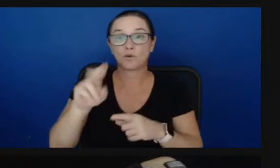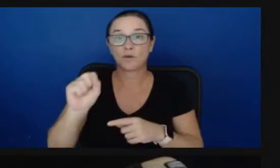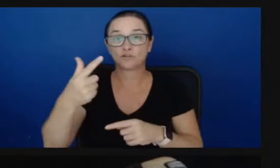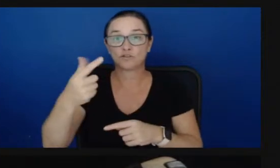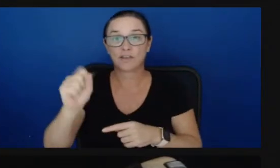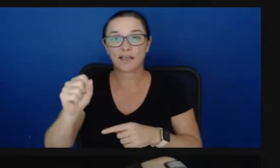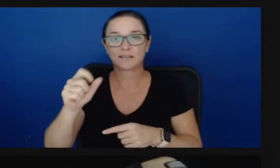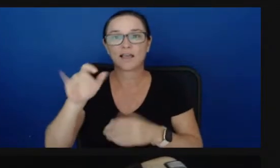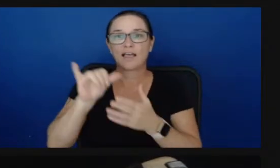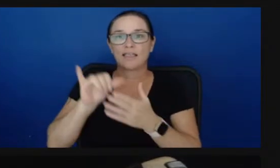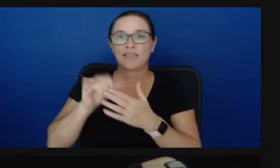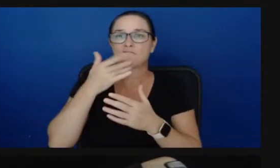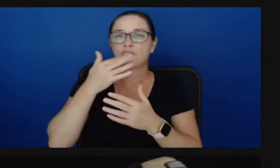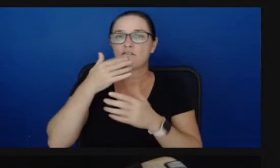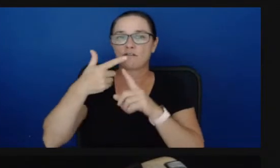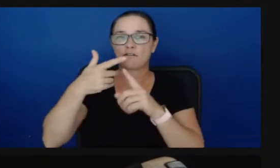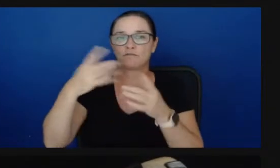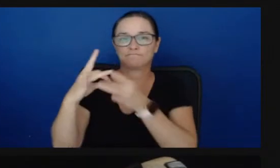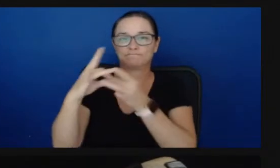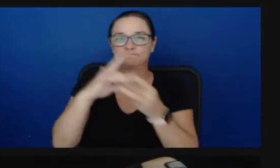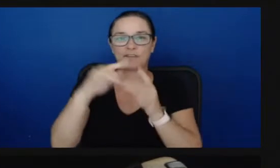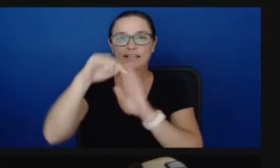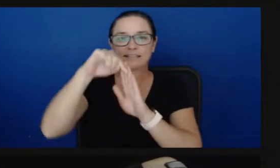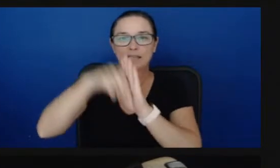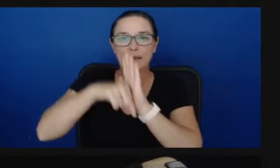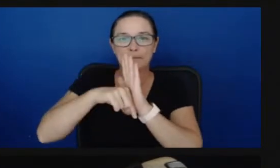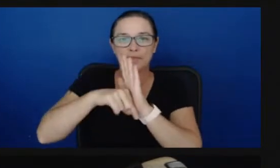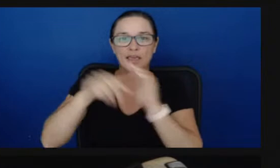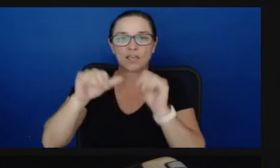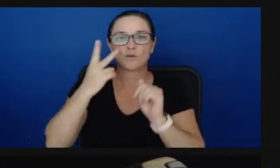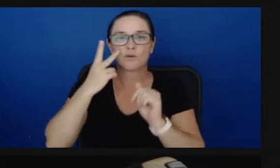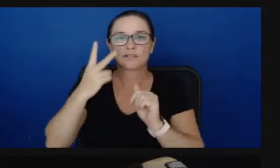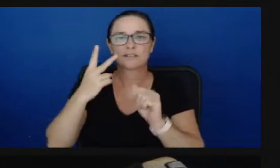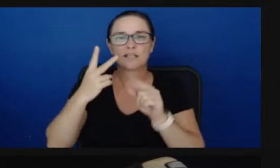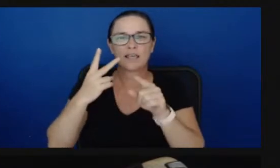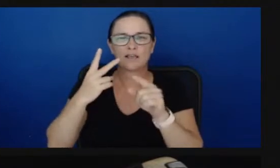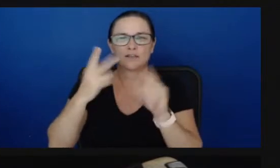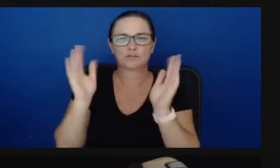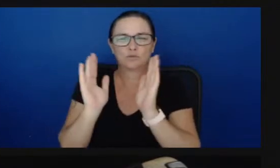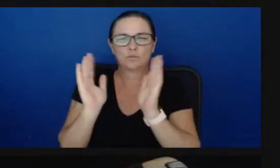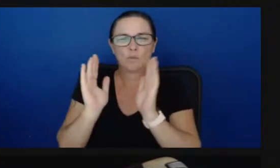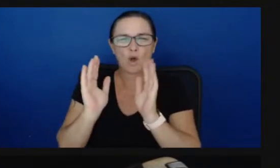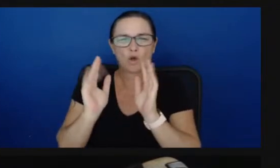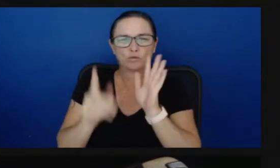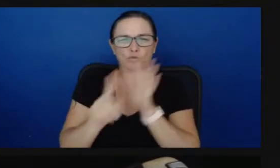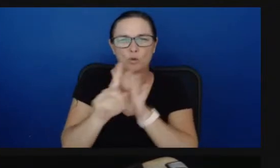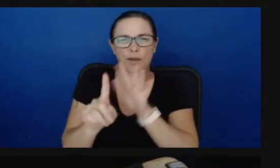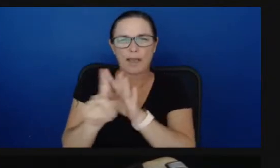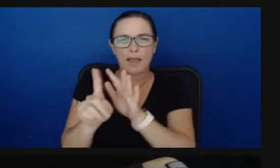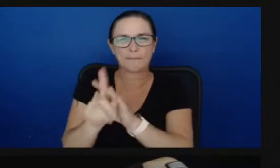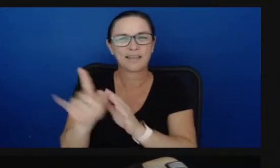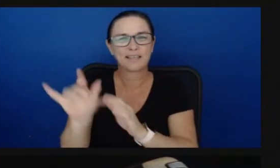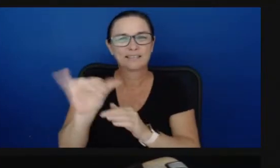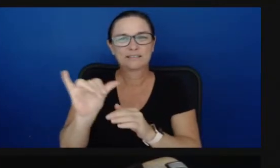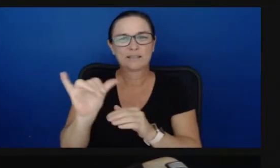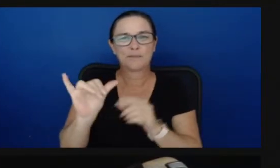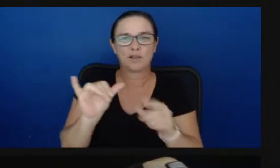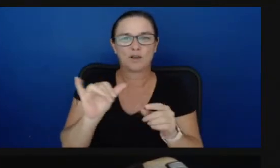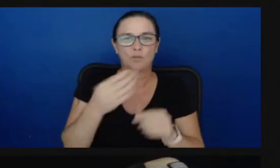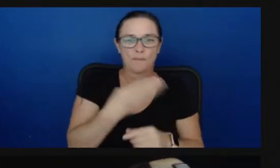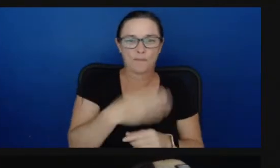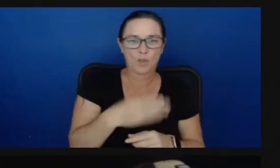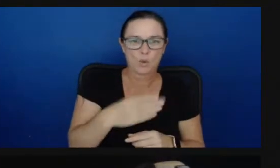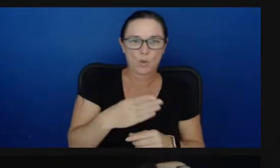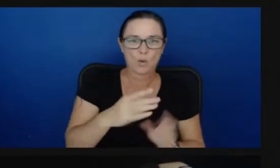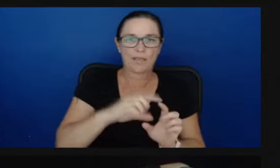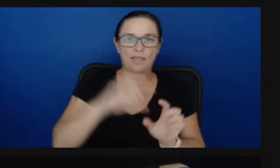depth, where you can see these smaller events showing up here as well. There is that similar cluster, the blues off to the side and the